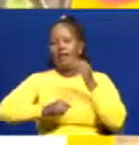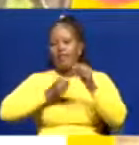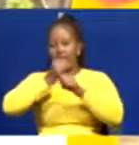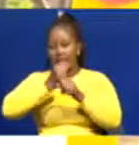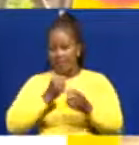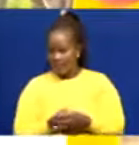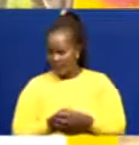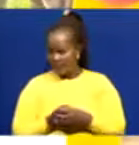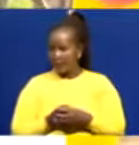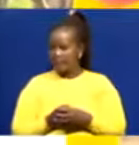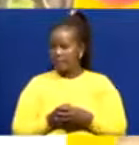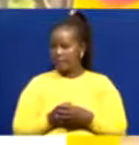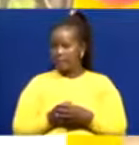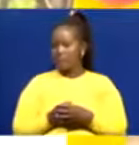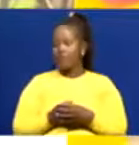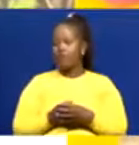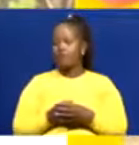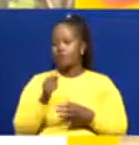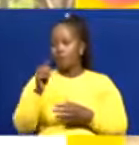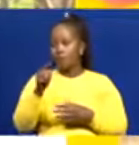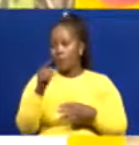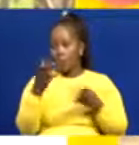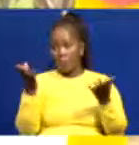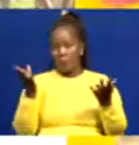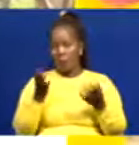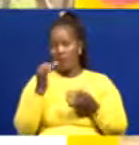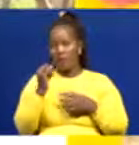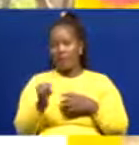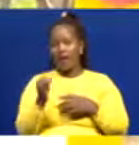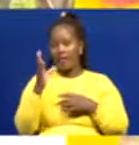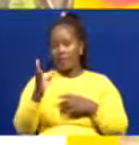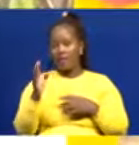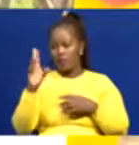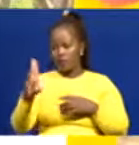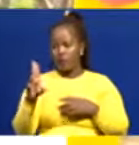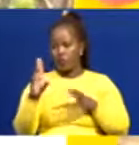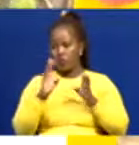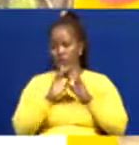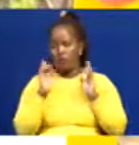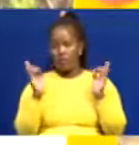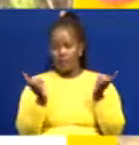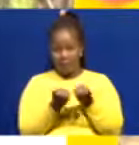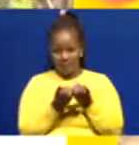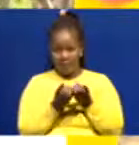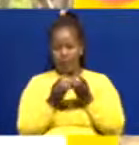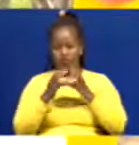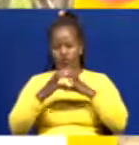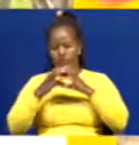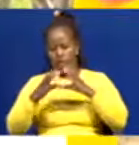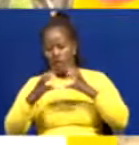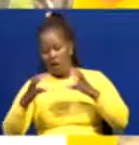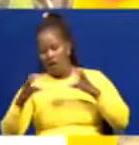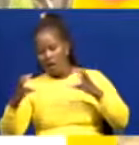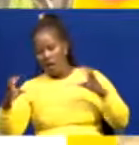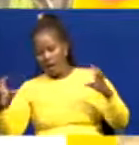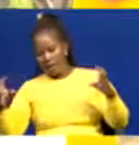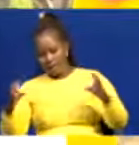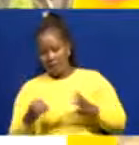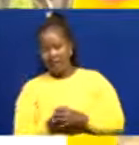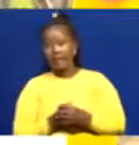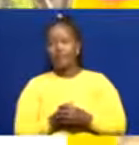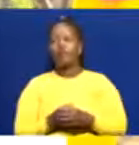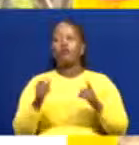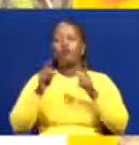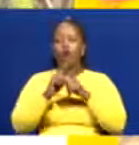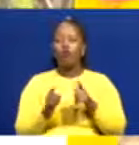way, the ICU department will expand. Even